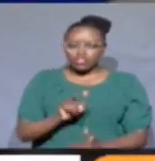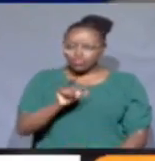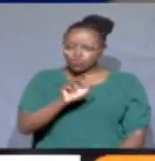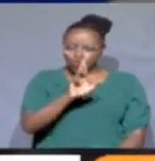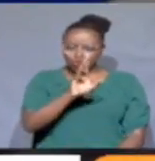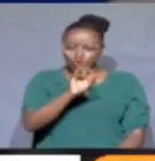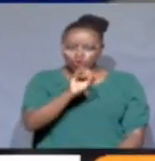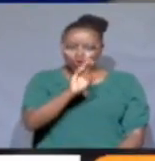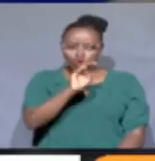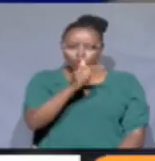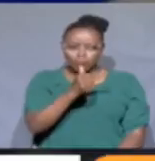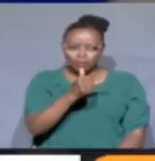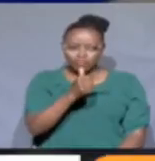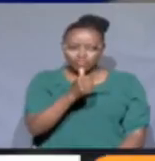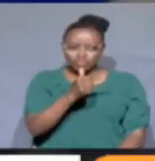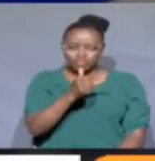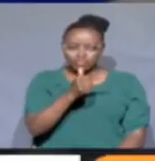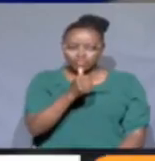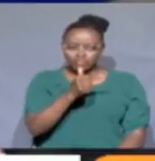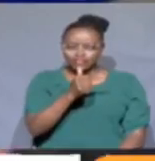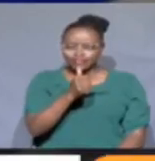robot? I'm a robot!